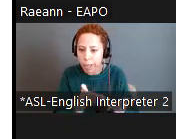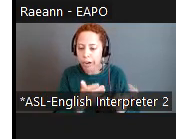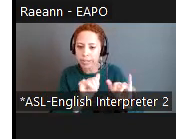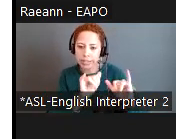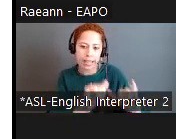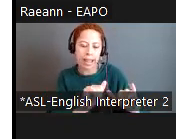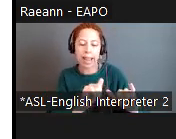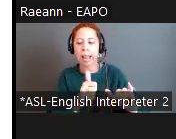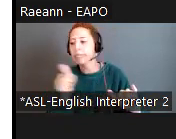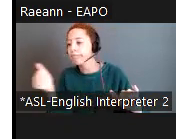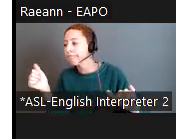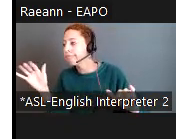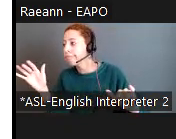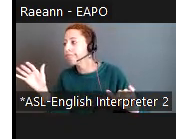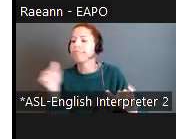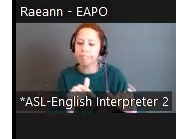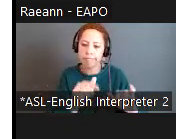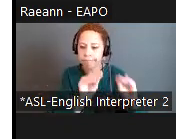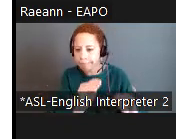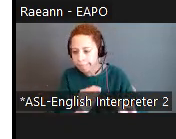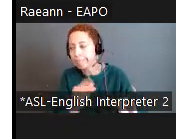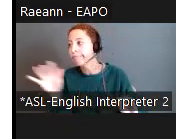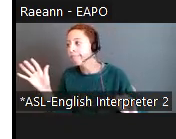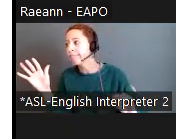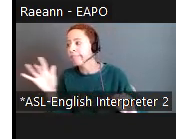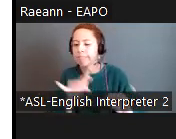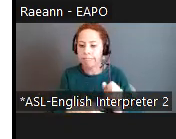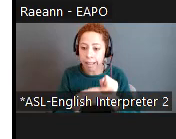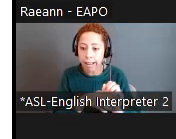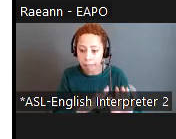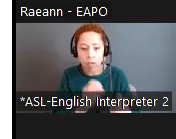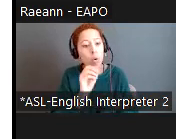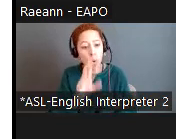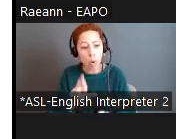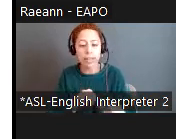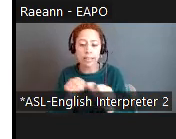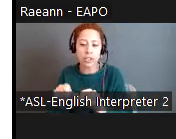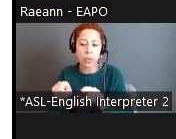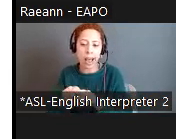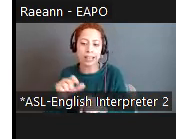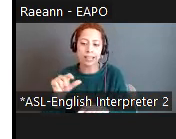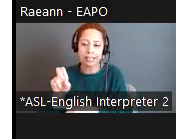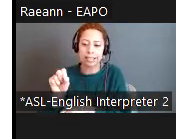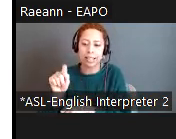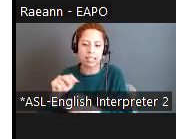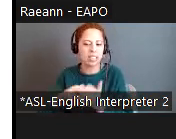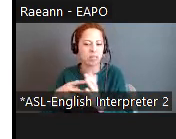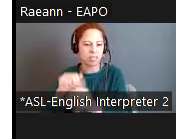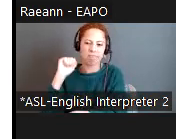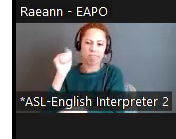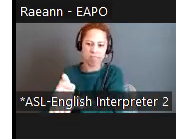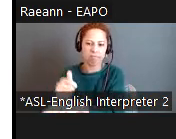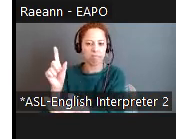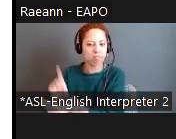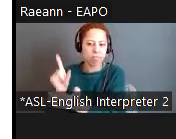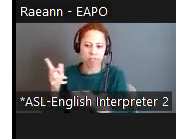it, work on it over time, or you can just continue as a guest, right? Make it in one go, print it up, and you're done. So you do not need